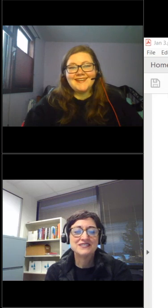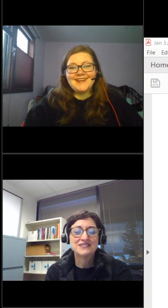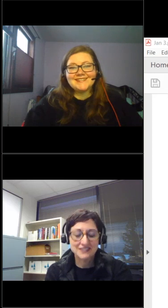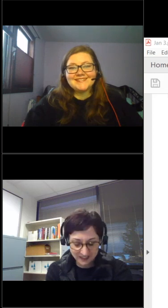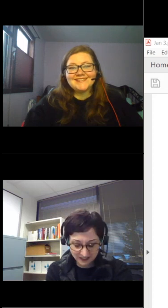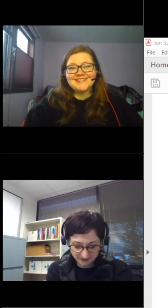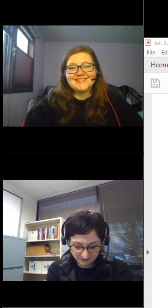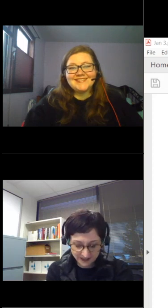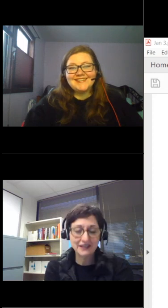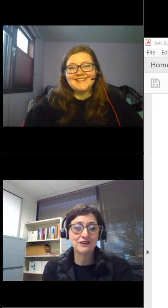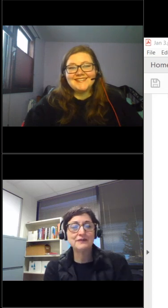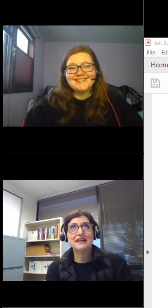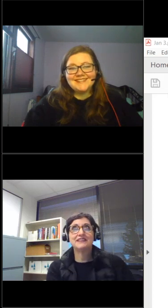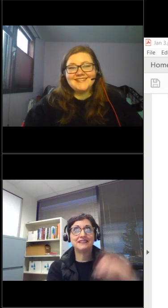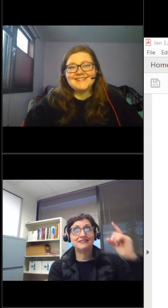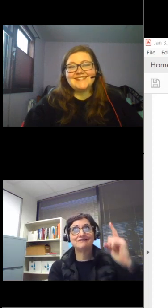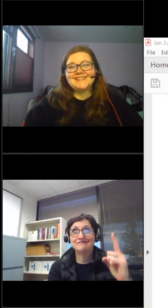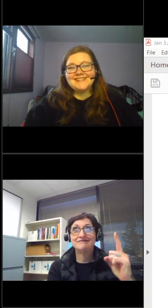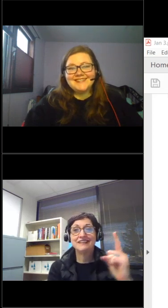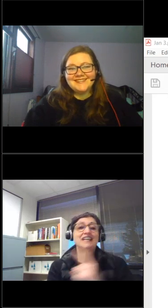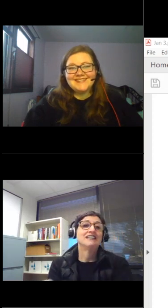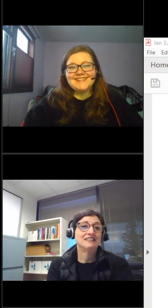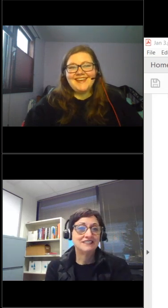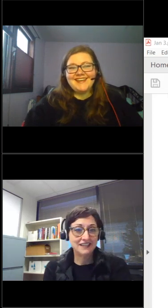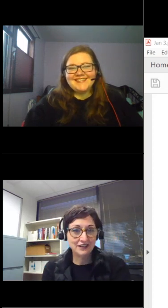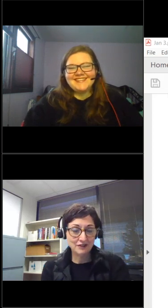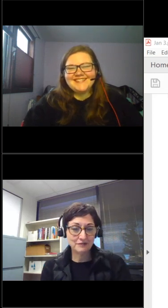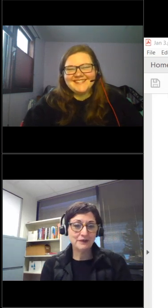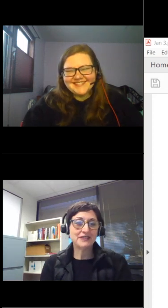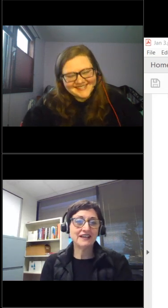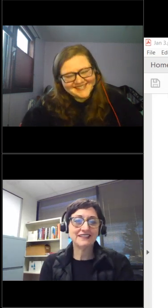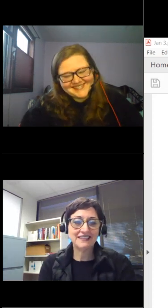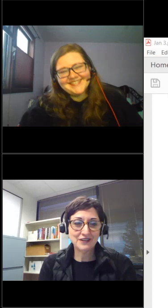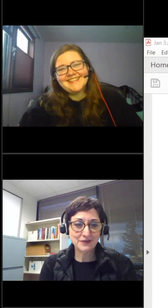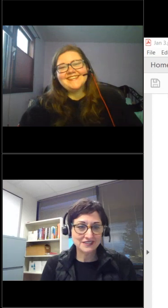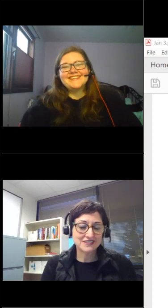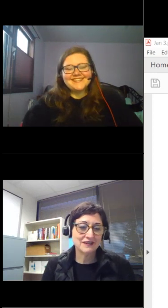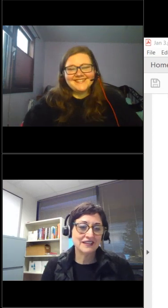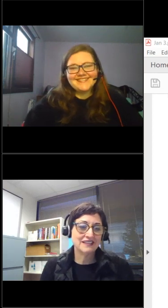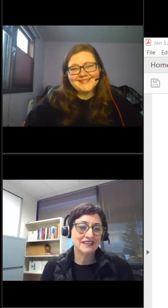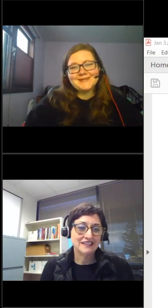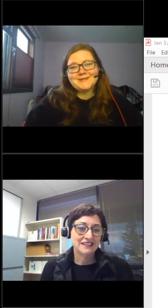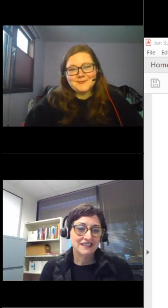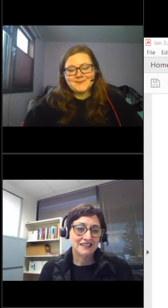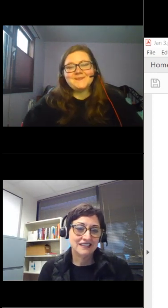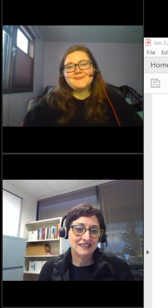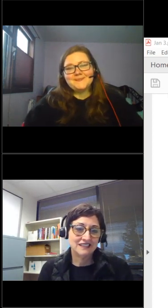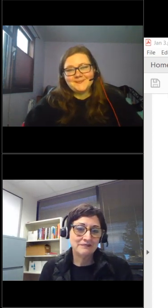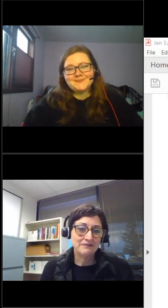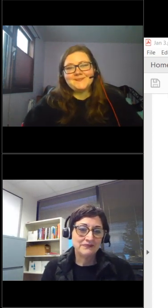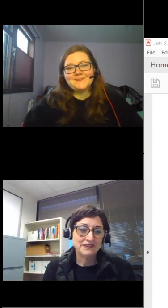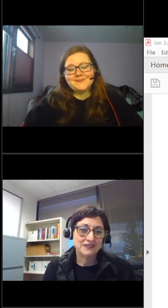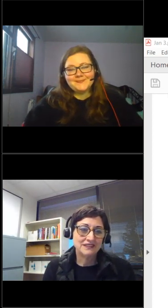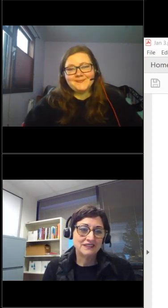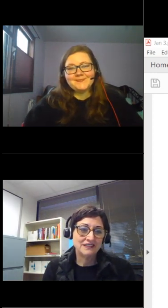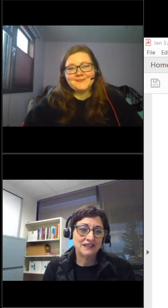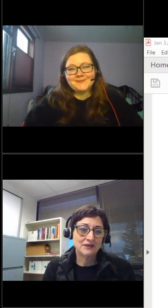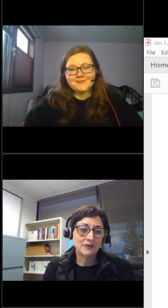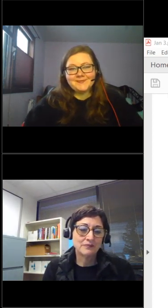distance, telehealth modality. Telehealth modality notice, right?